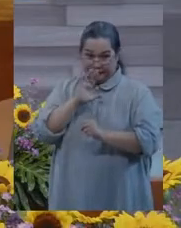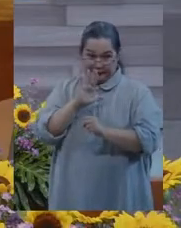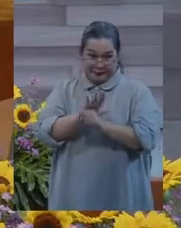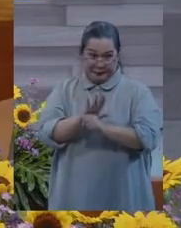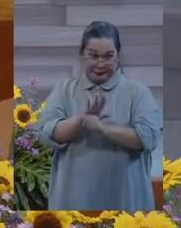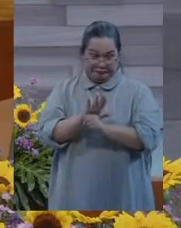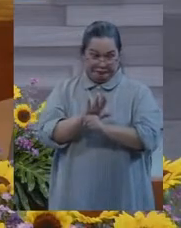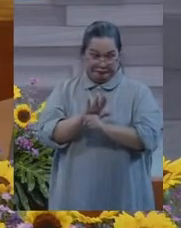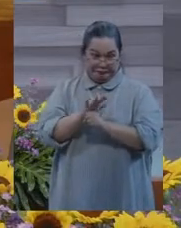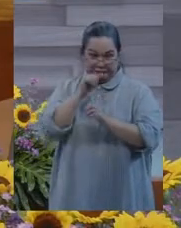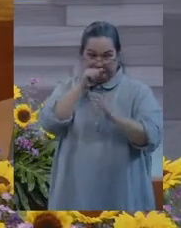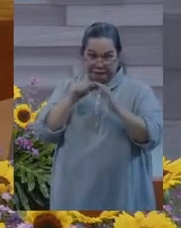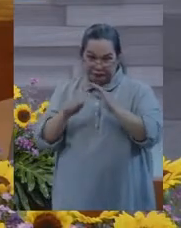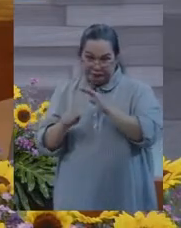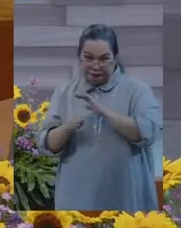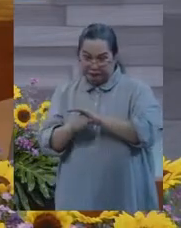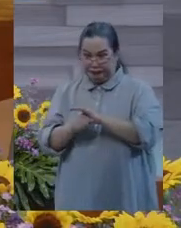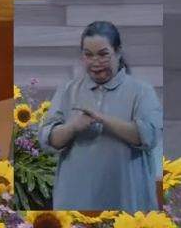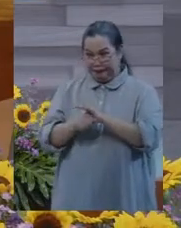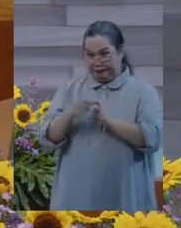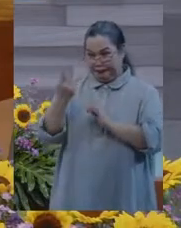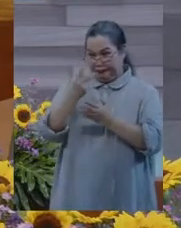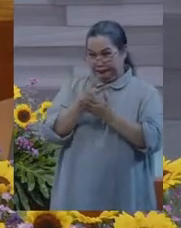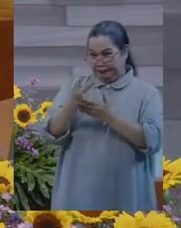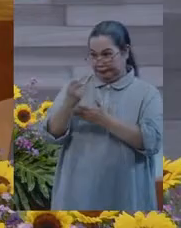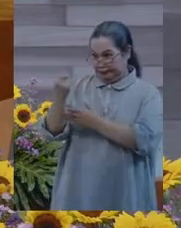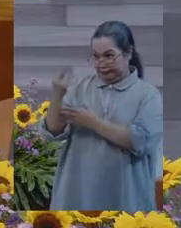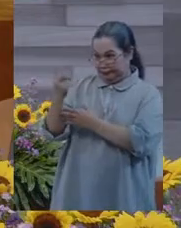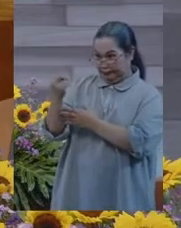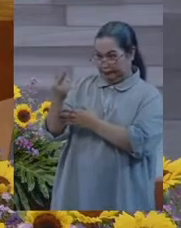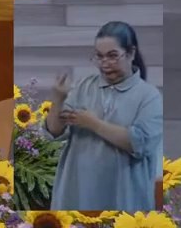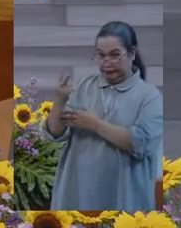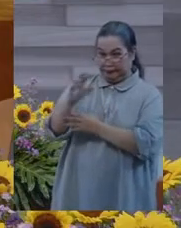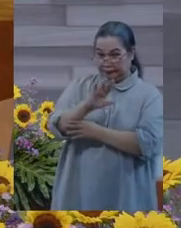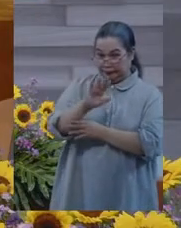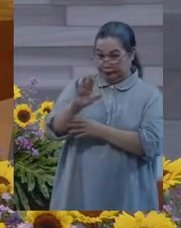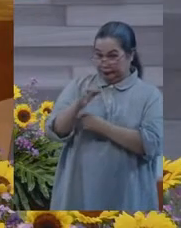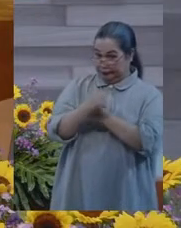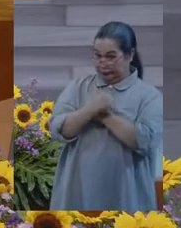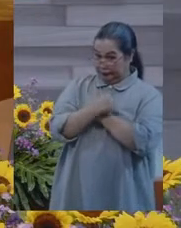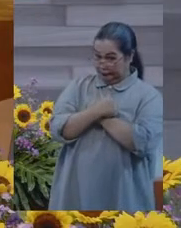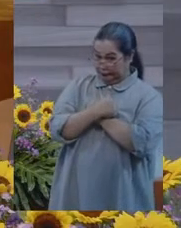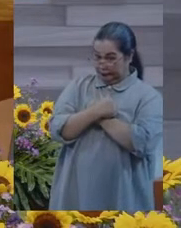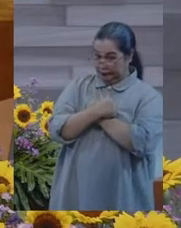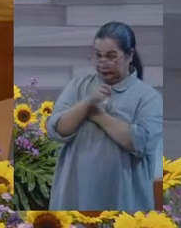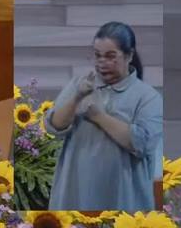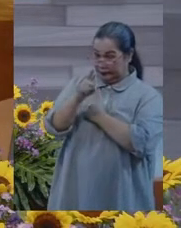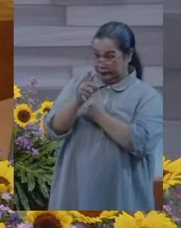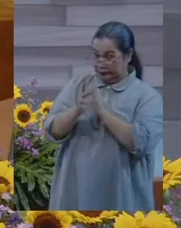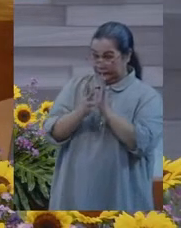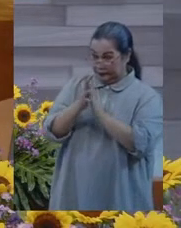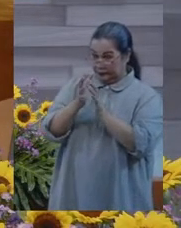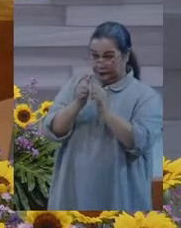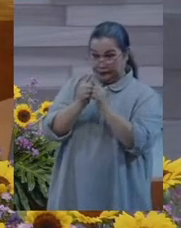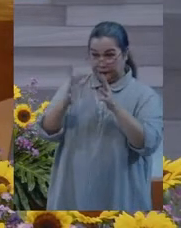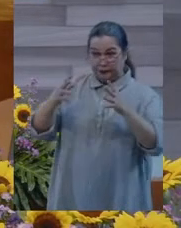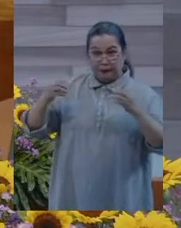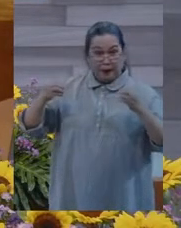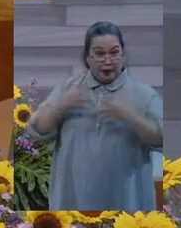These are hidden reefs, verse 12. At your love feasts, and they feast with you without